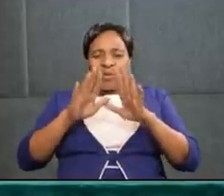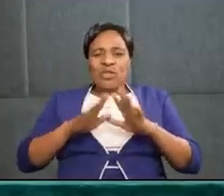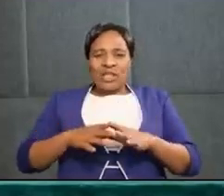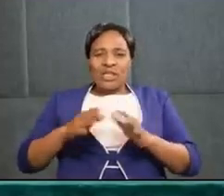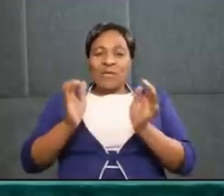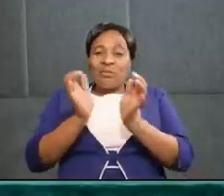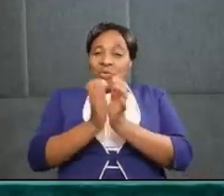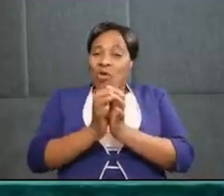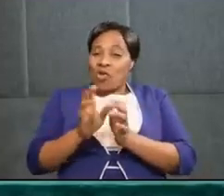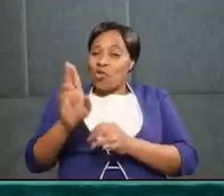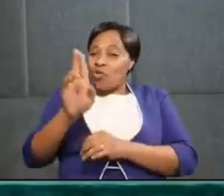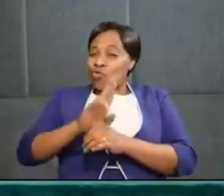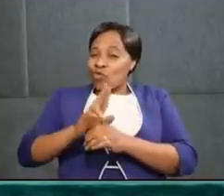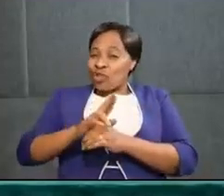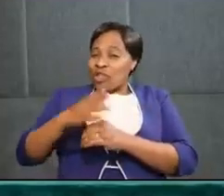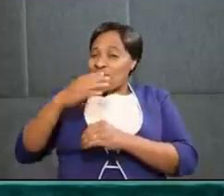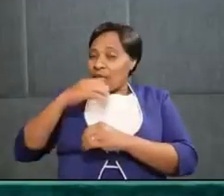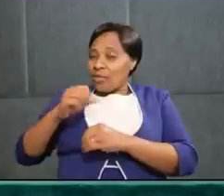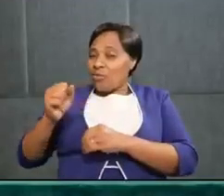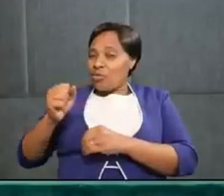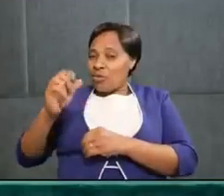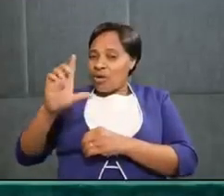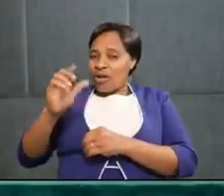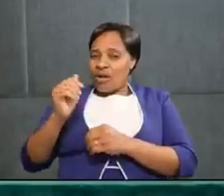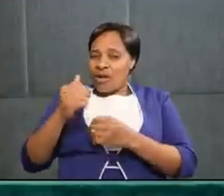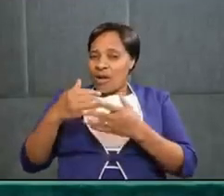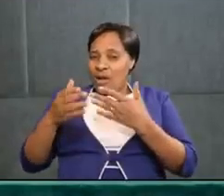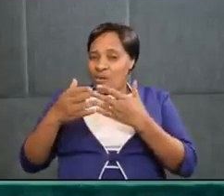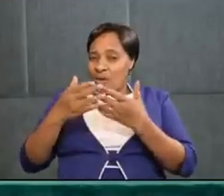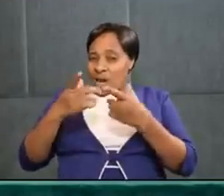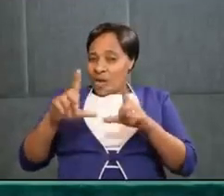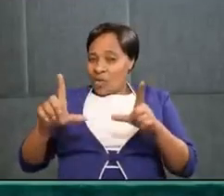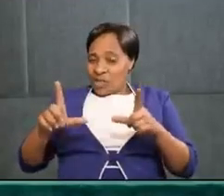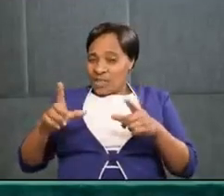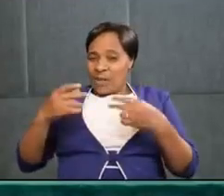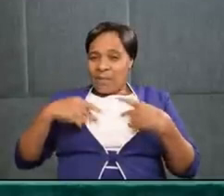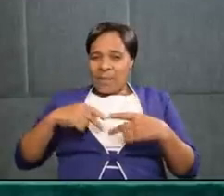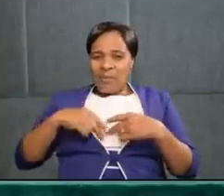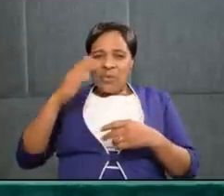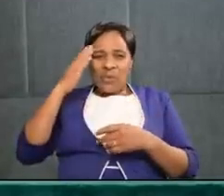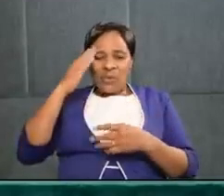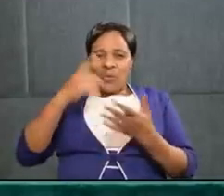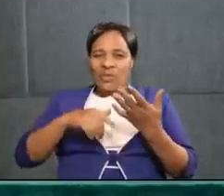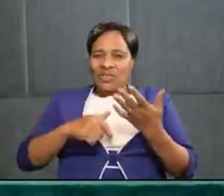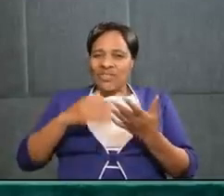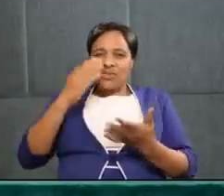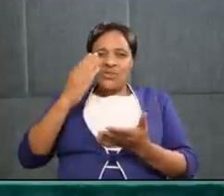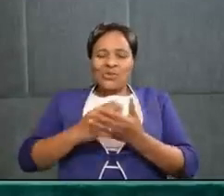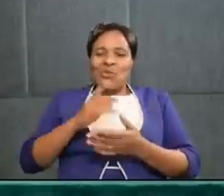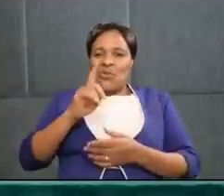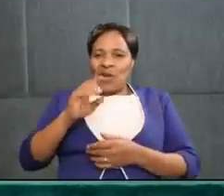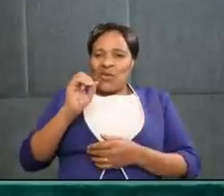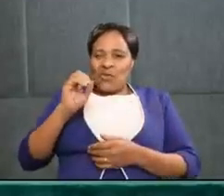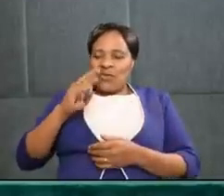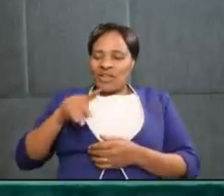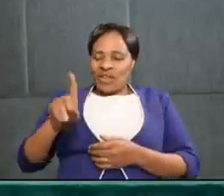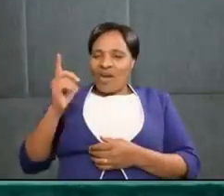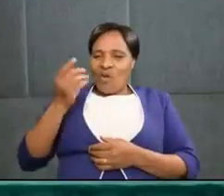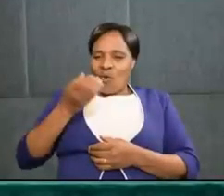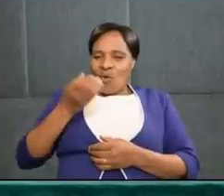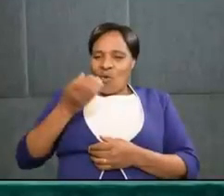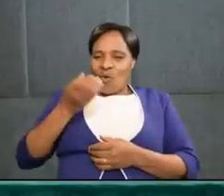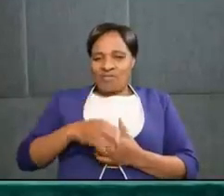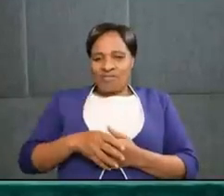to have used Hebrew language so that the people there would know that indeed he was one of their kind.